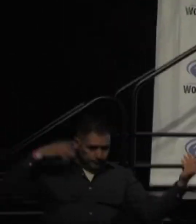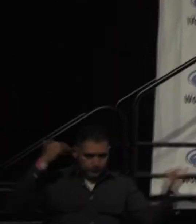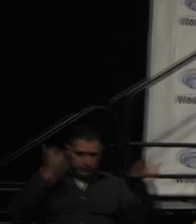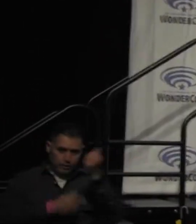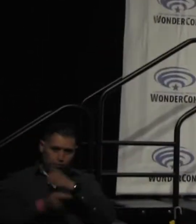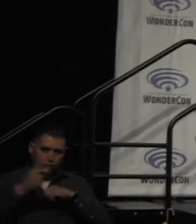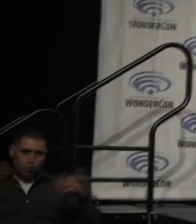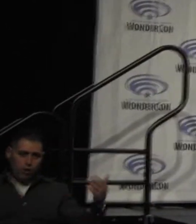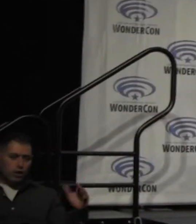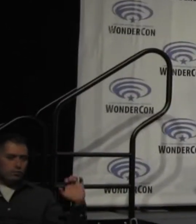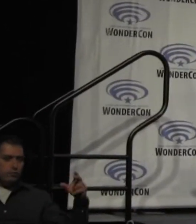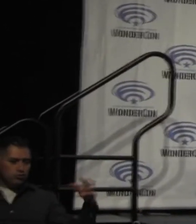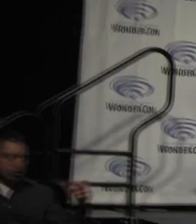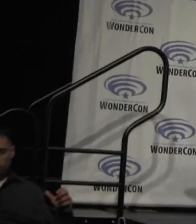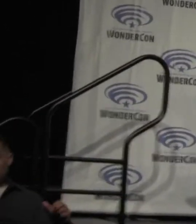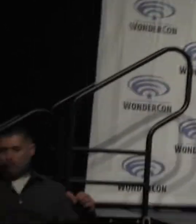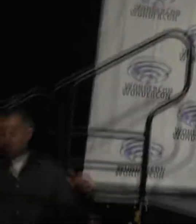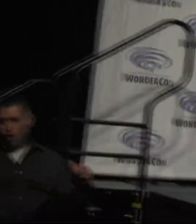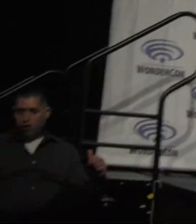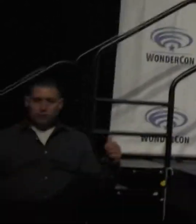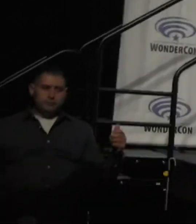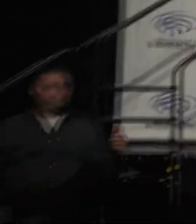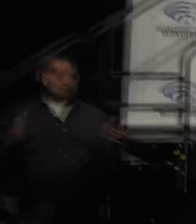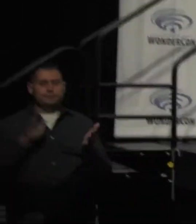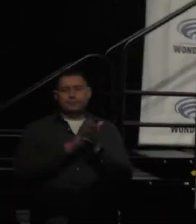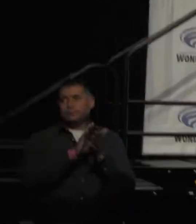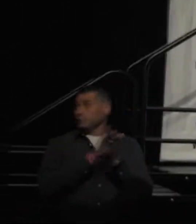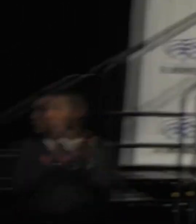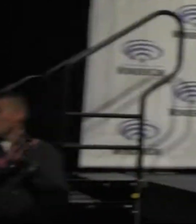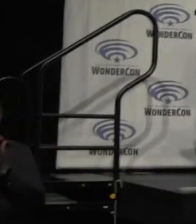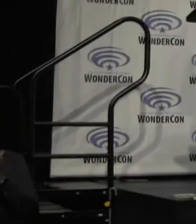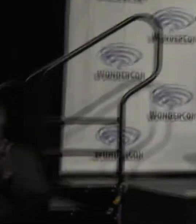Everybody, welcome Cheech and Chong. Yeah!